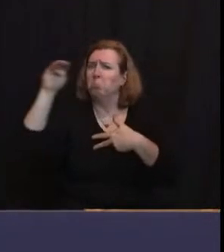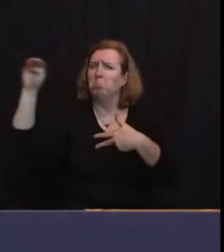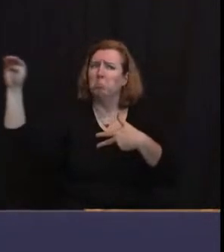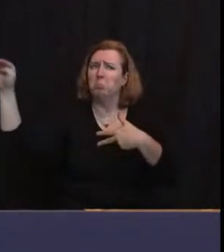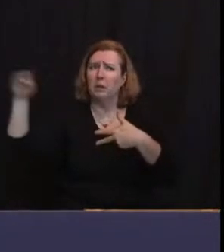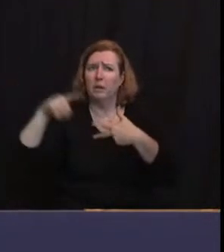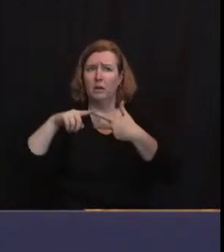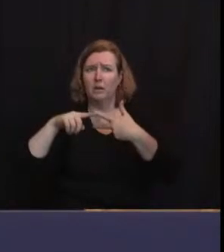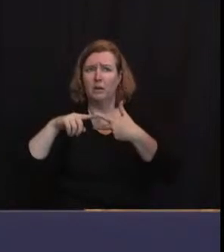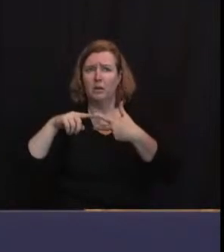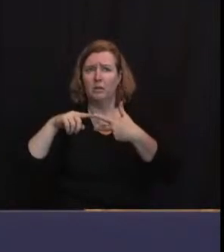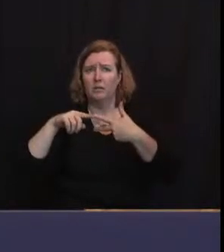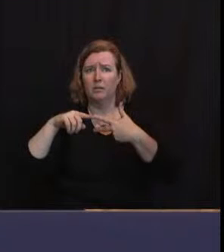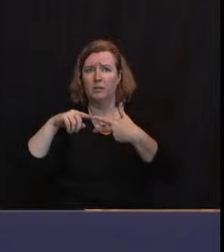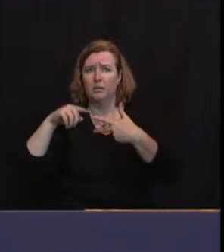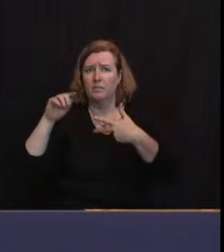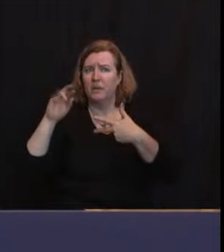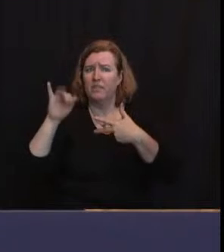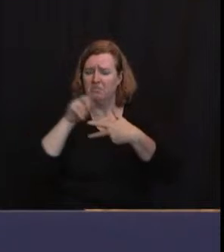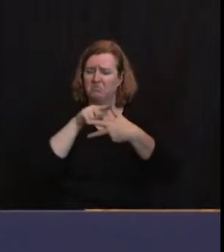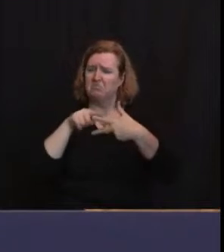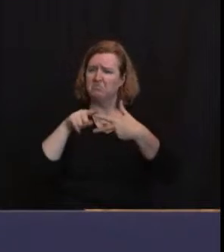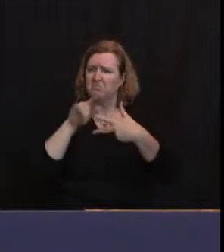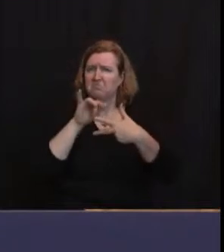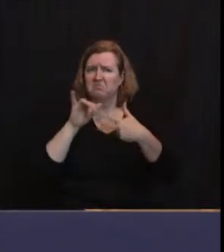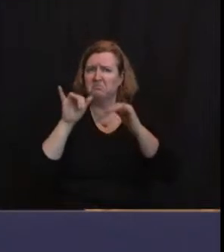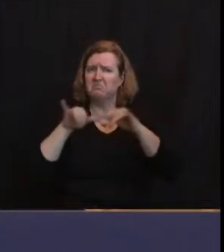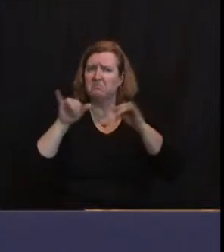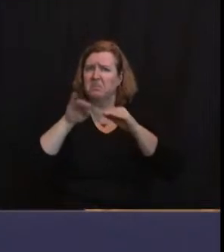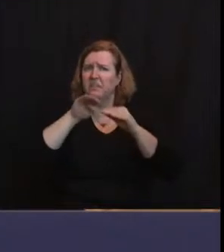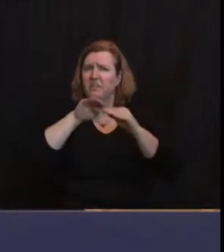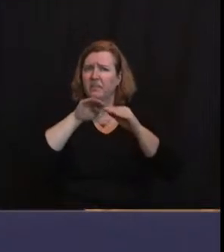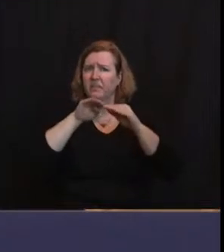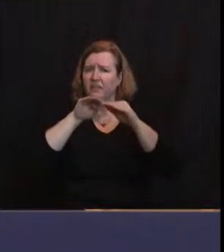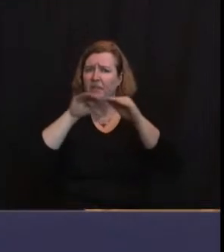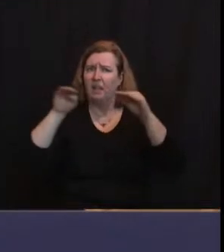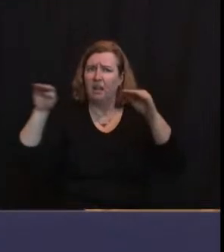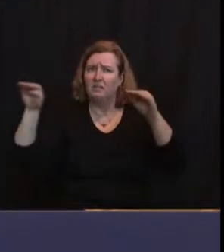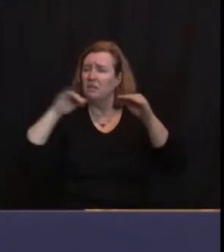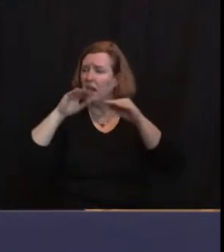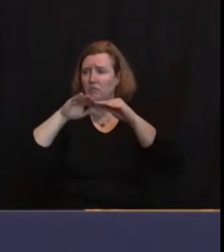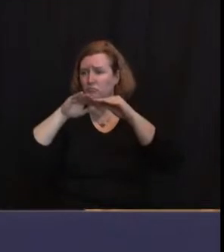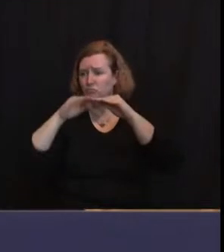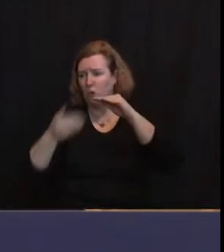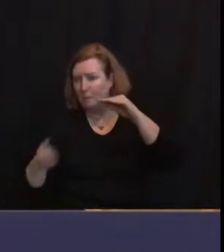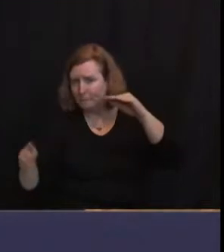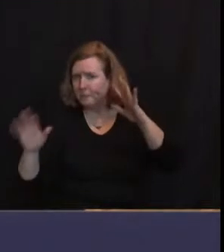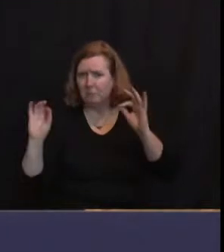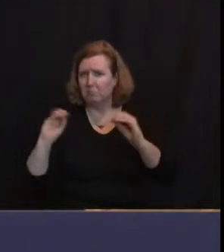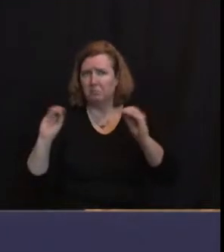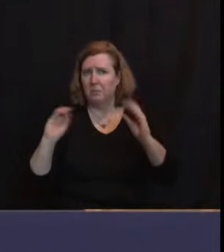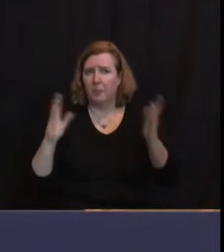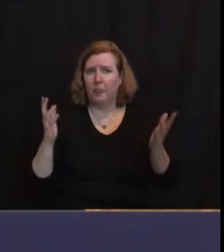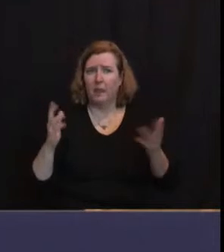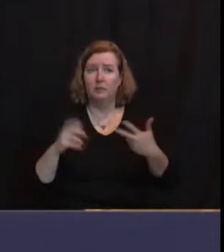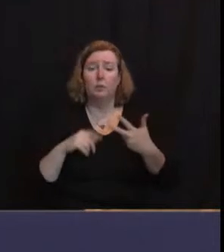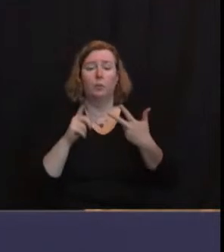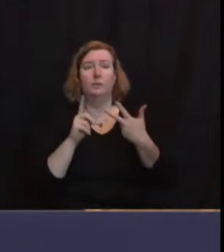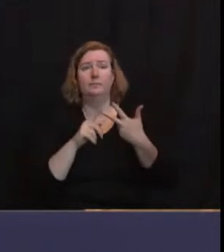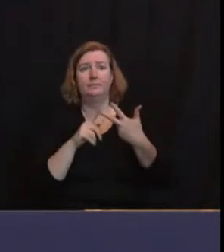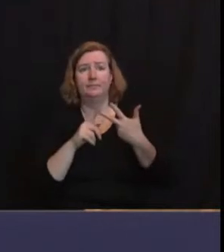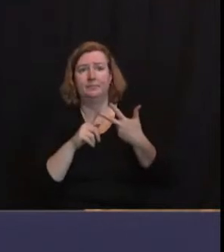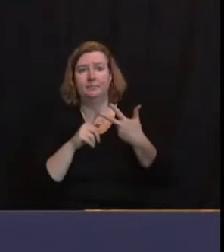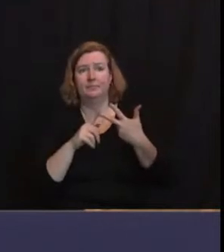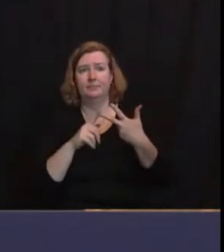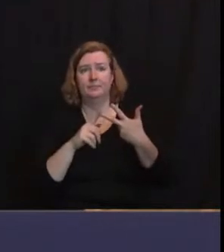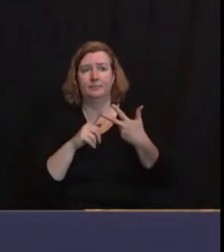they're flat at a consistent level. Flat at a consistent level. And by the way, all three of these vaccines are game changers, right? So